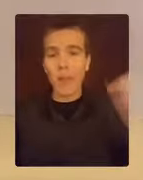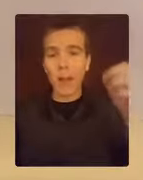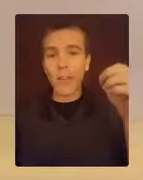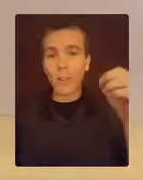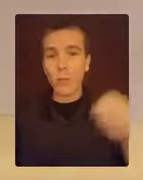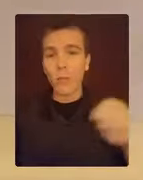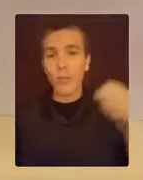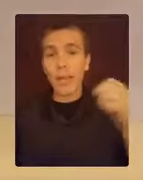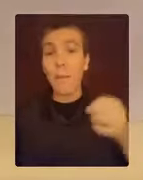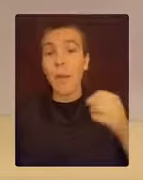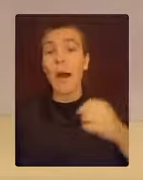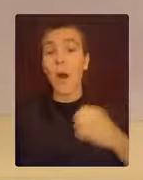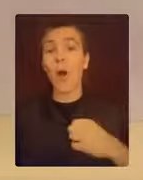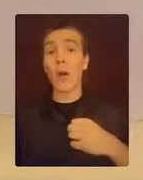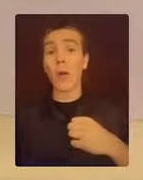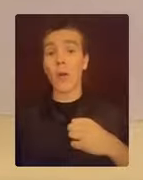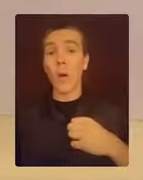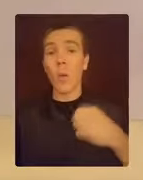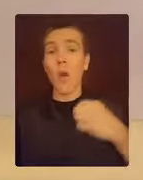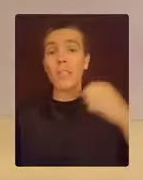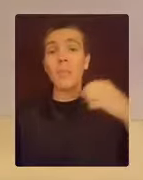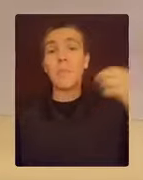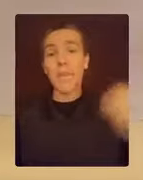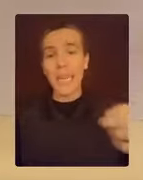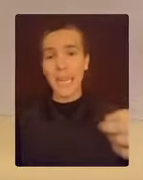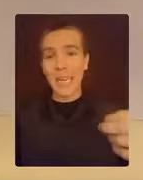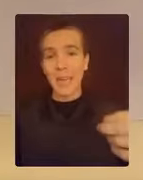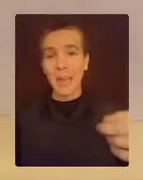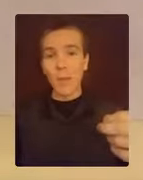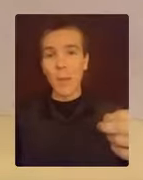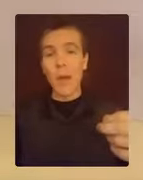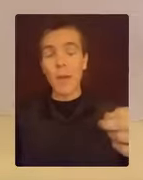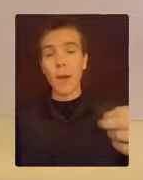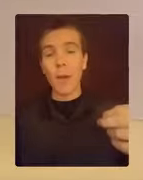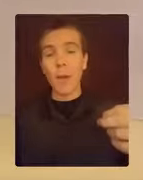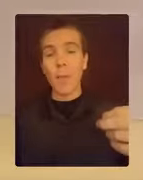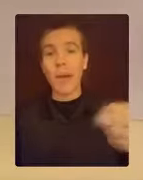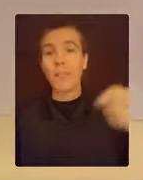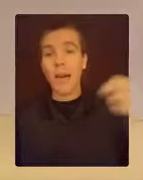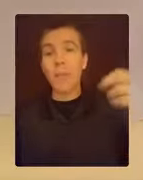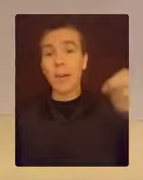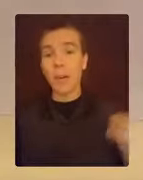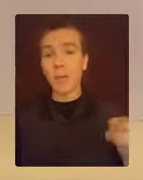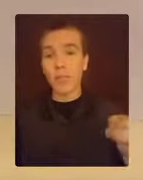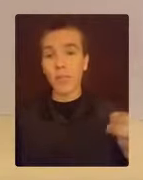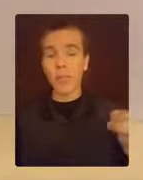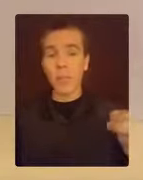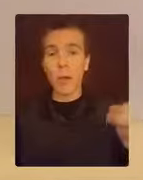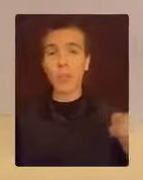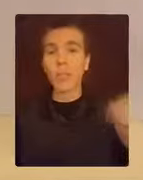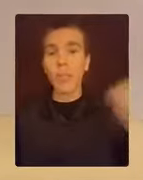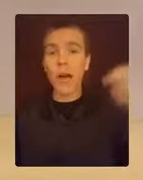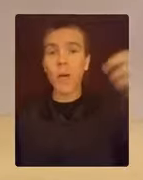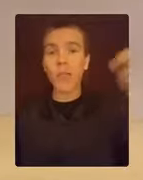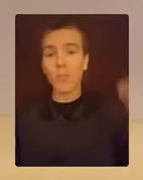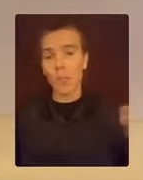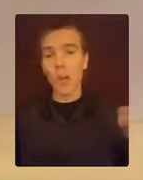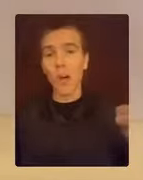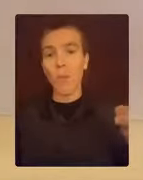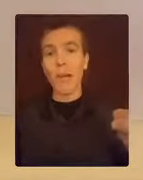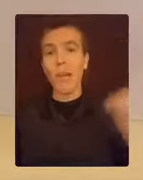man that I truly in my heart want to be when my time comes. The person I want